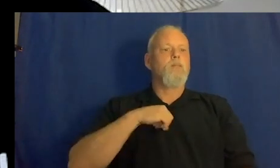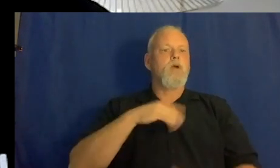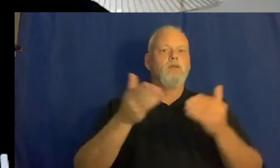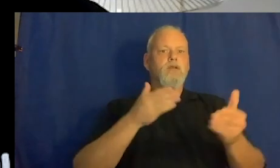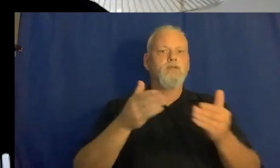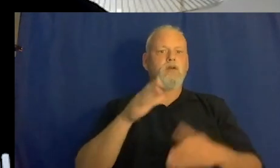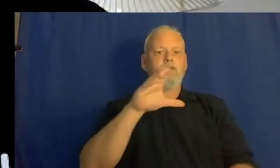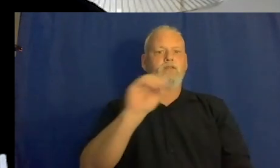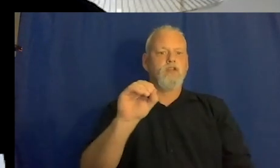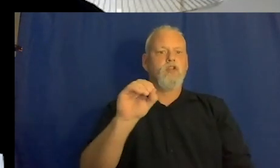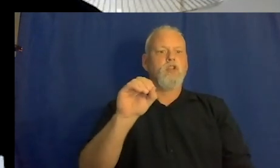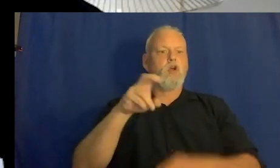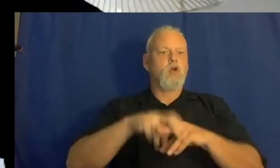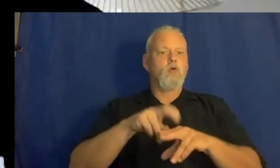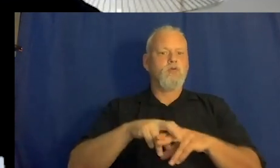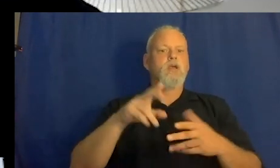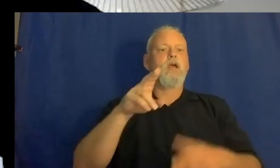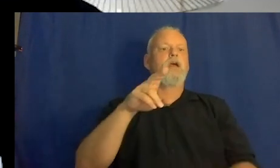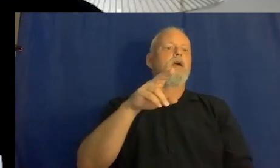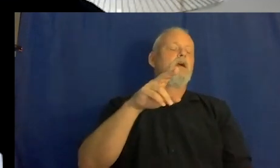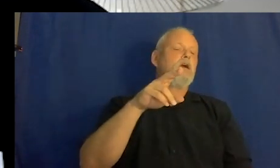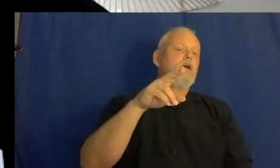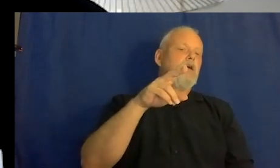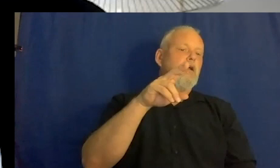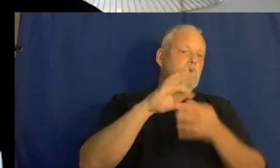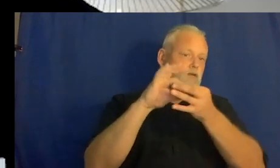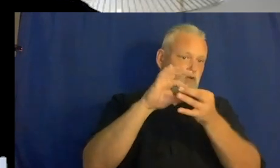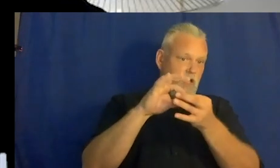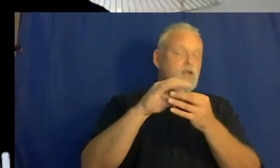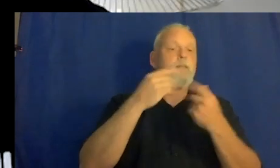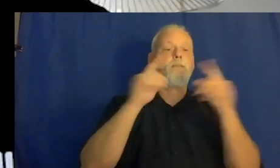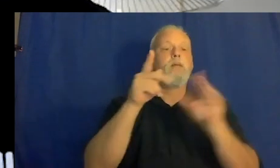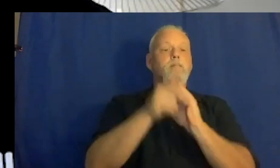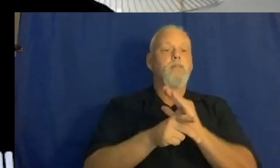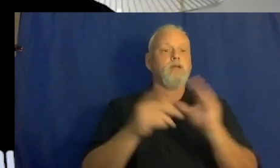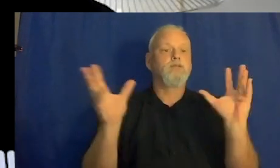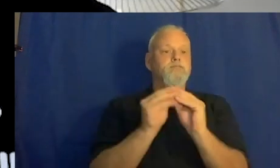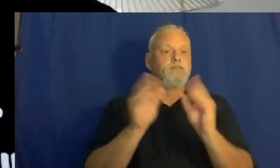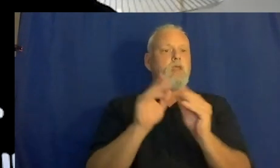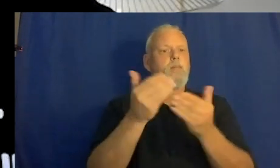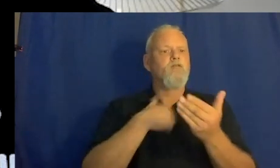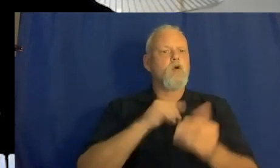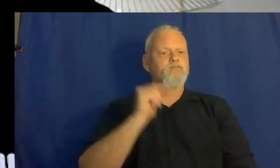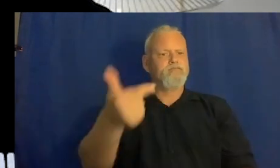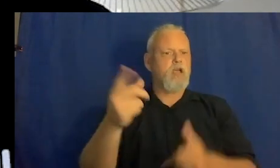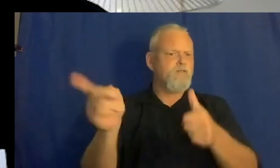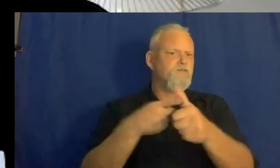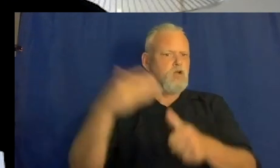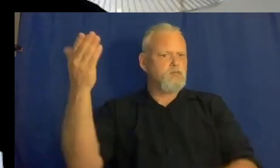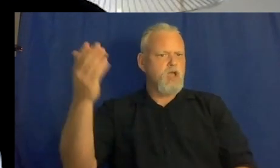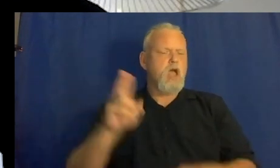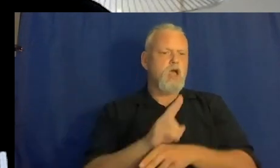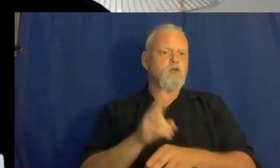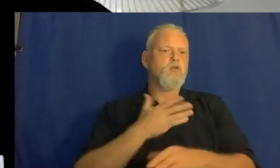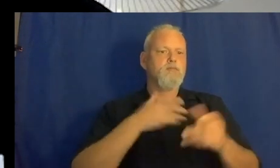for the AIDS United Public Policy Council. Before I turn it over to our first presenter, I'll use my